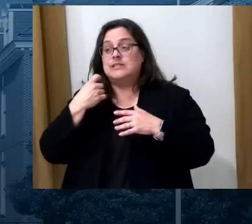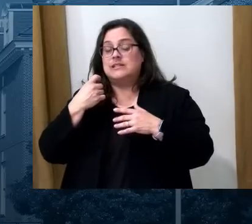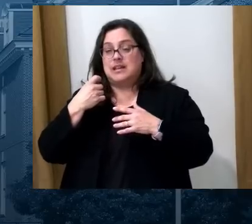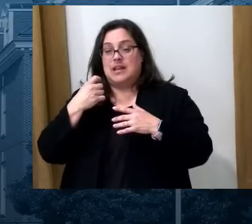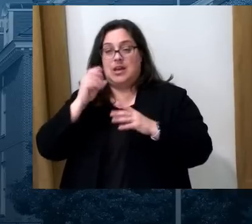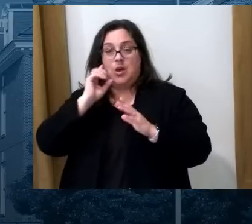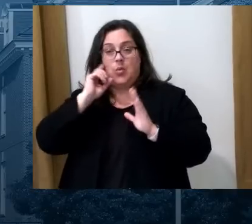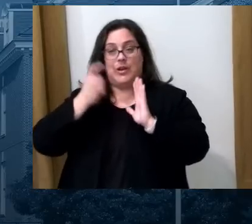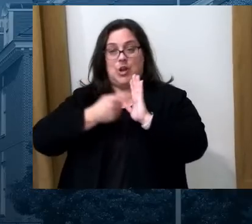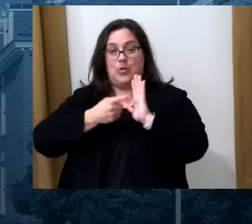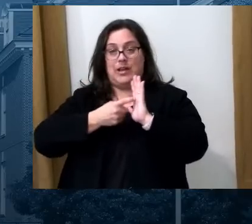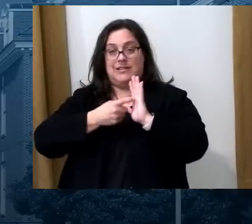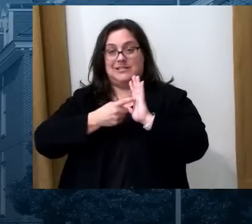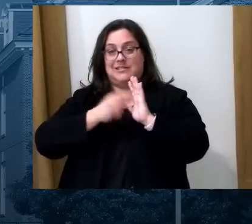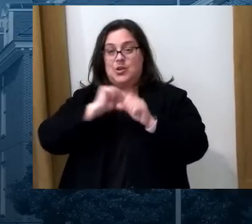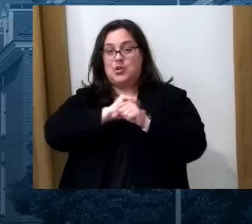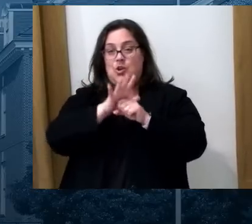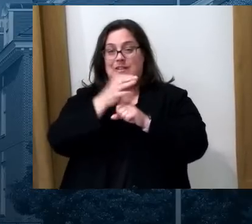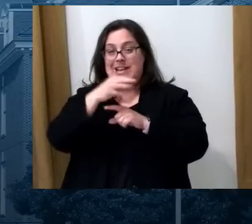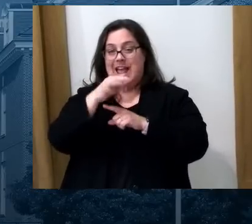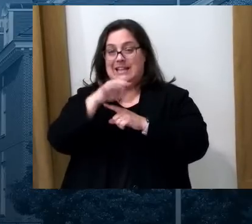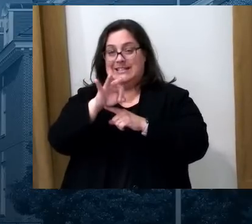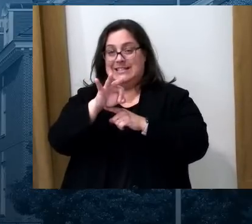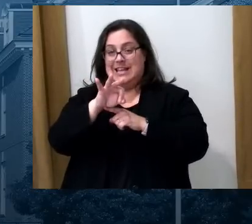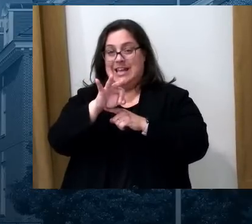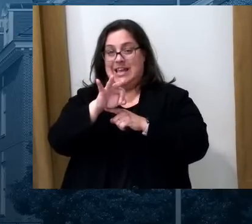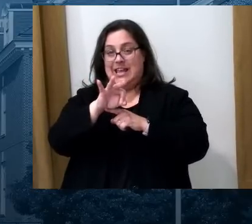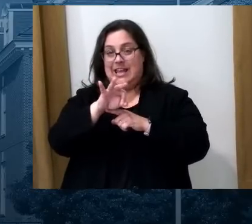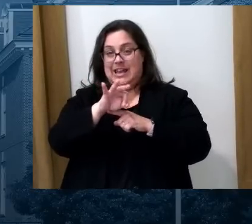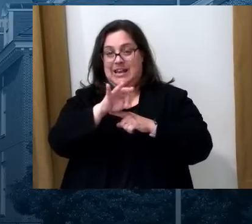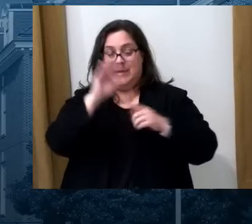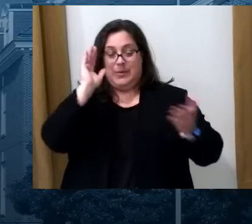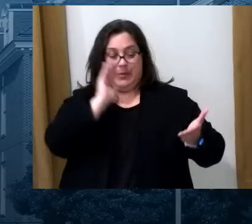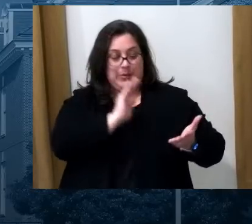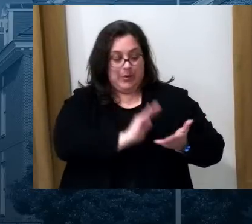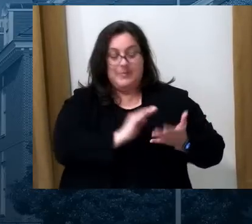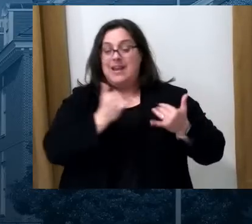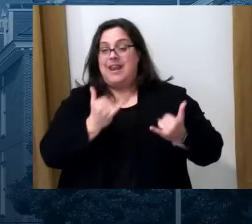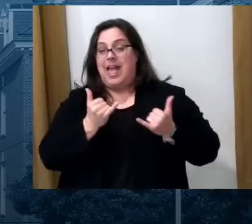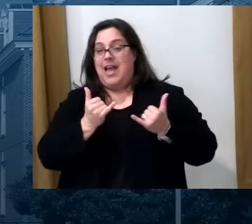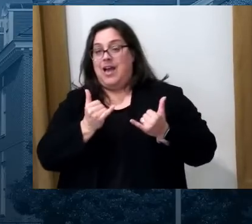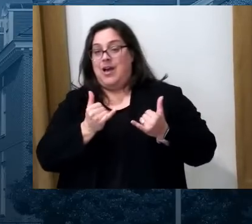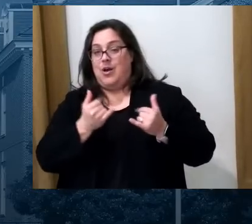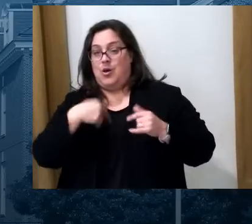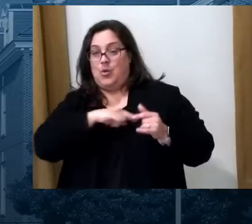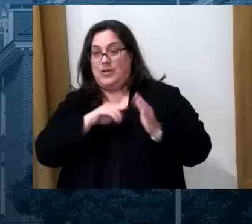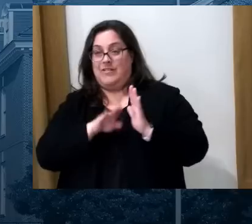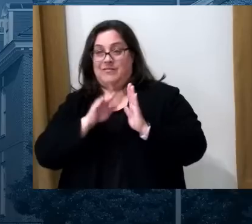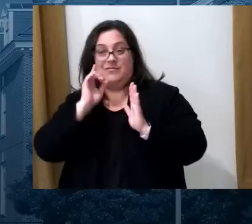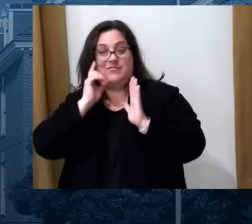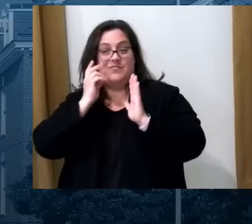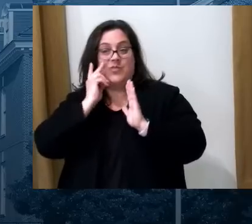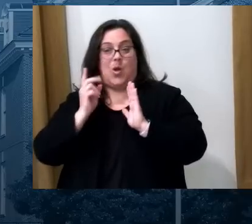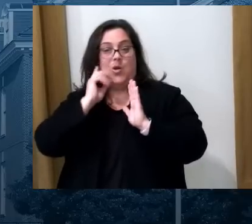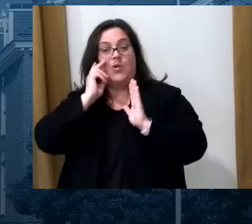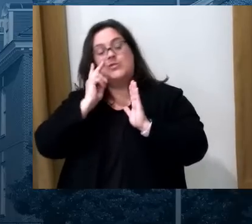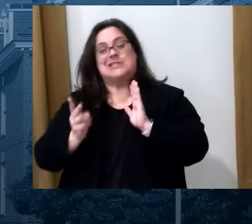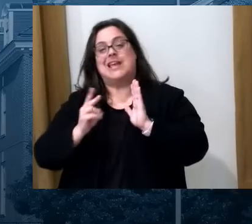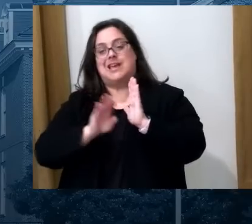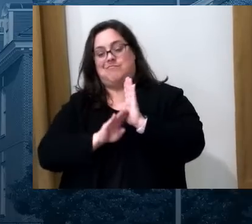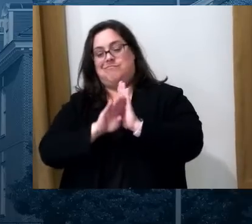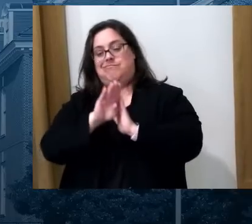from COVID-19 is an acceleration in our revenue to a point revenue growth that we've never